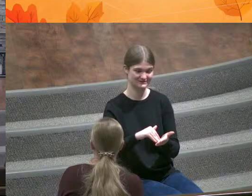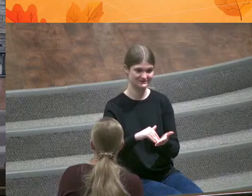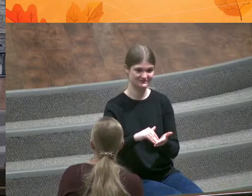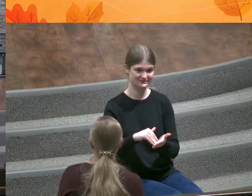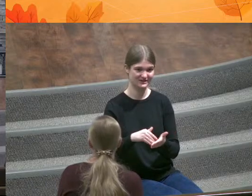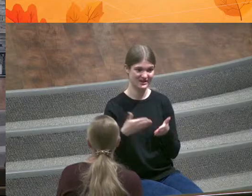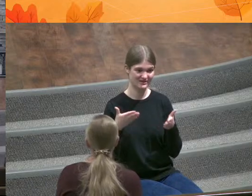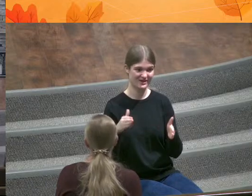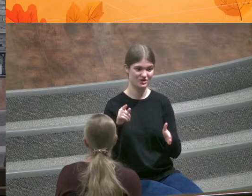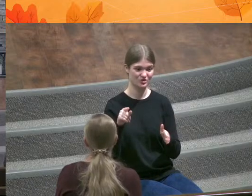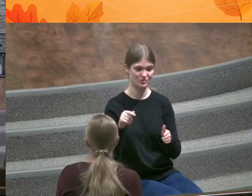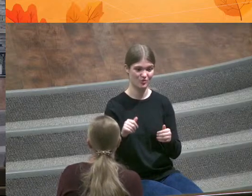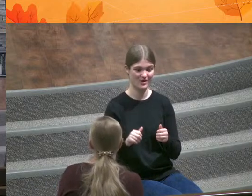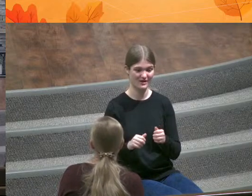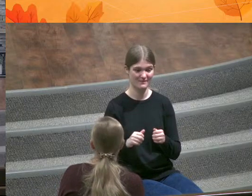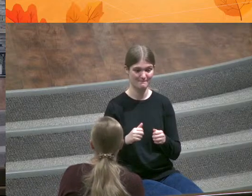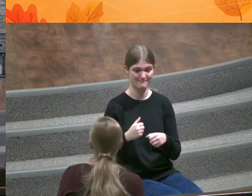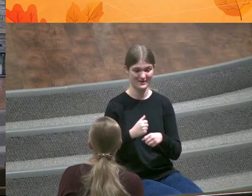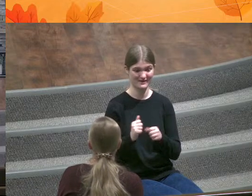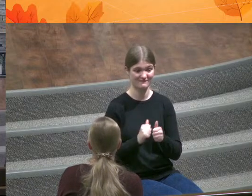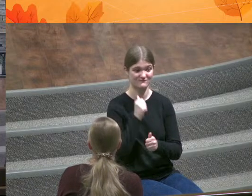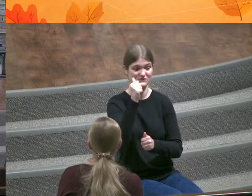ultimately to allow me to land.